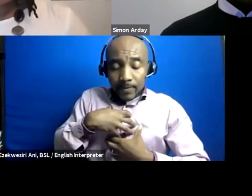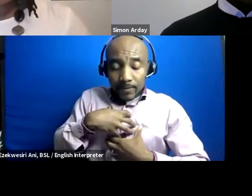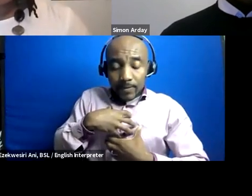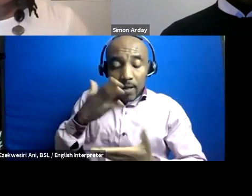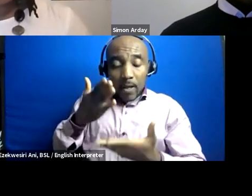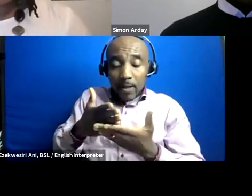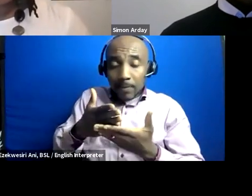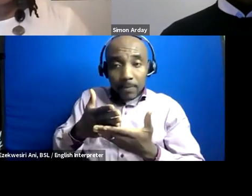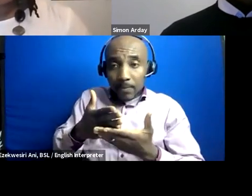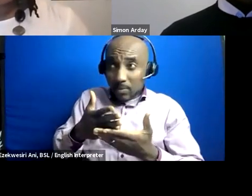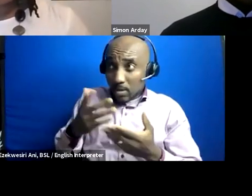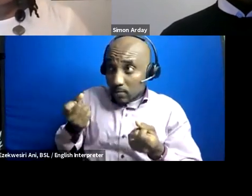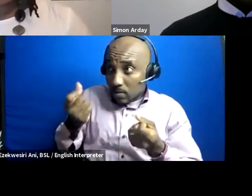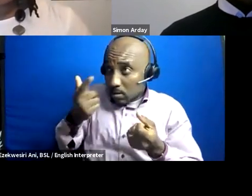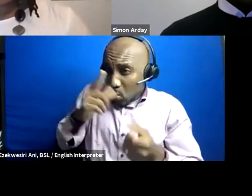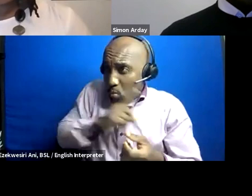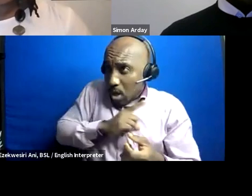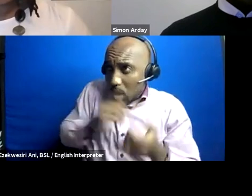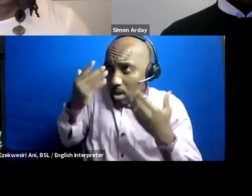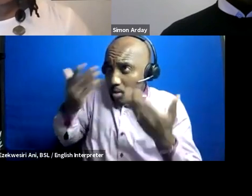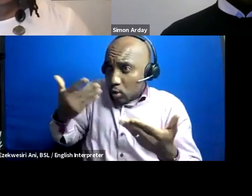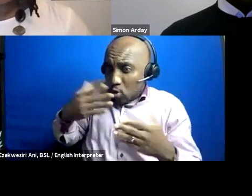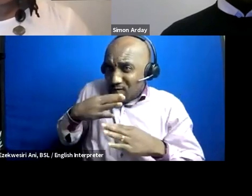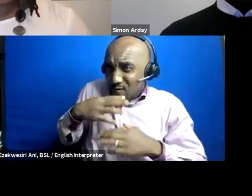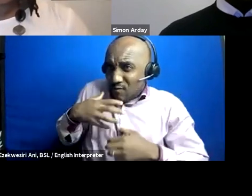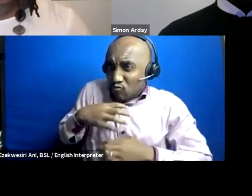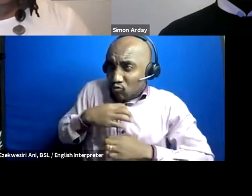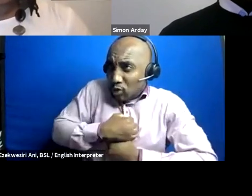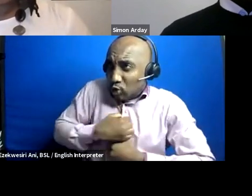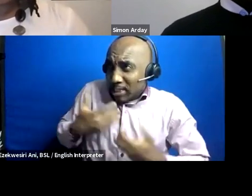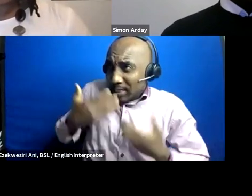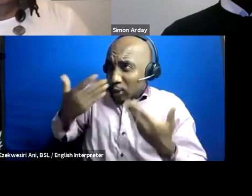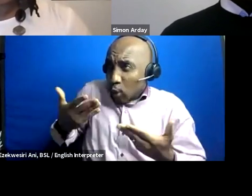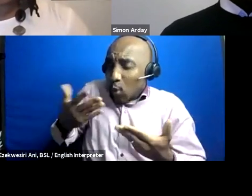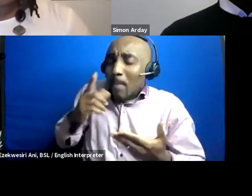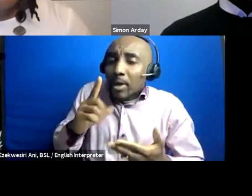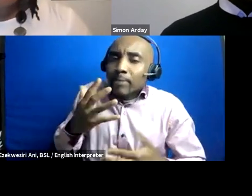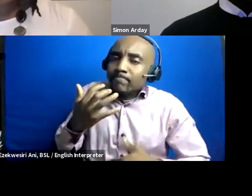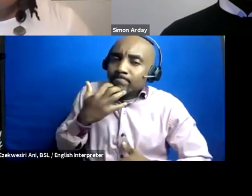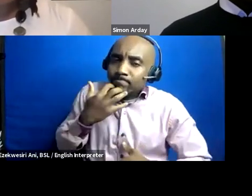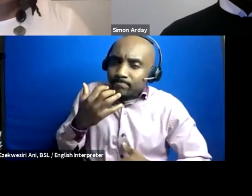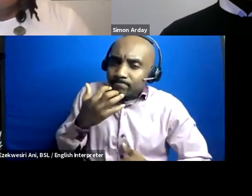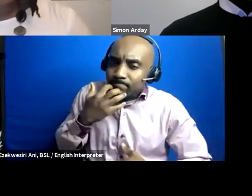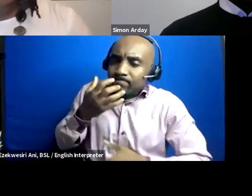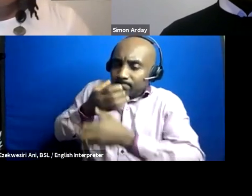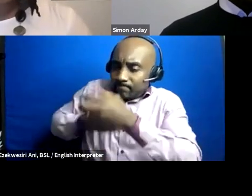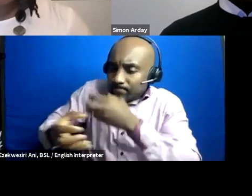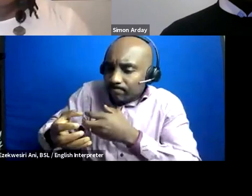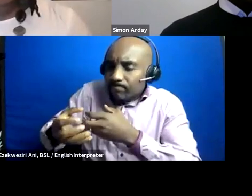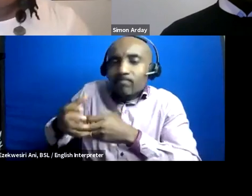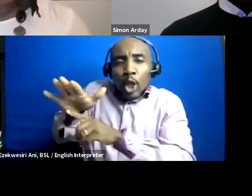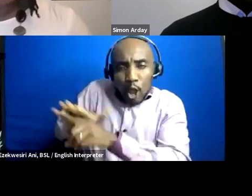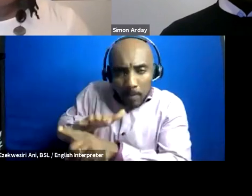You don't understand it. It's frustrating. But as much love and compassion you can show them, care you can give them,